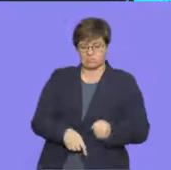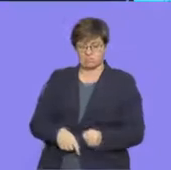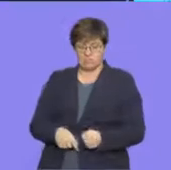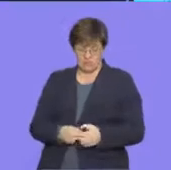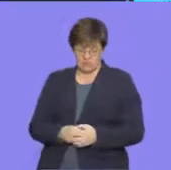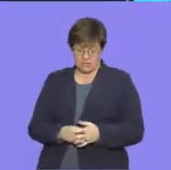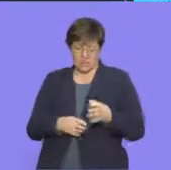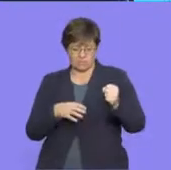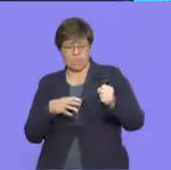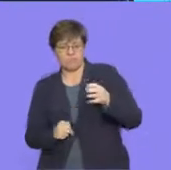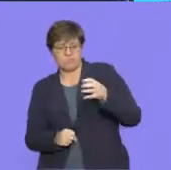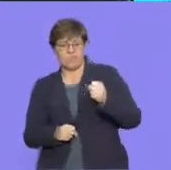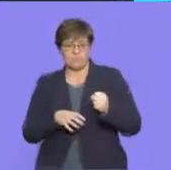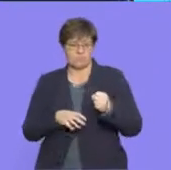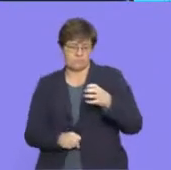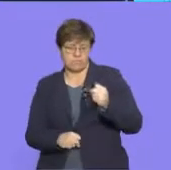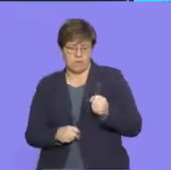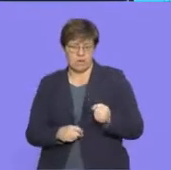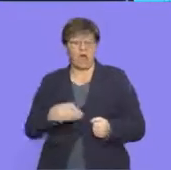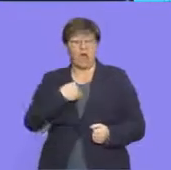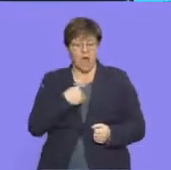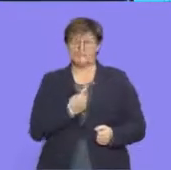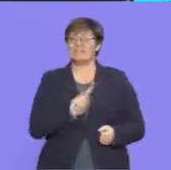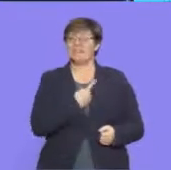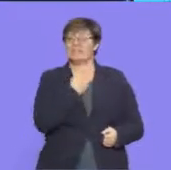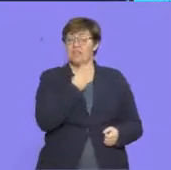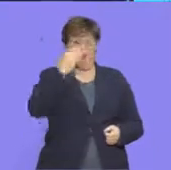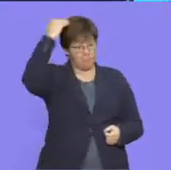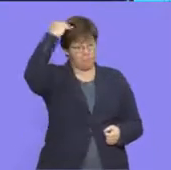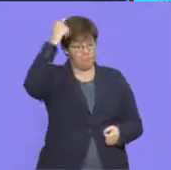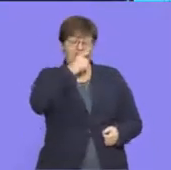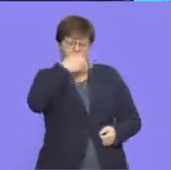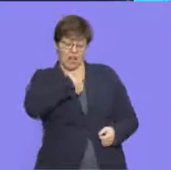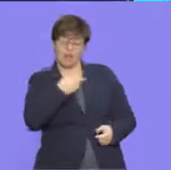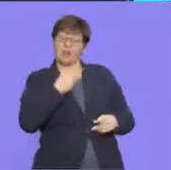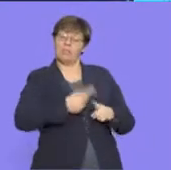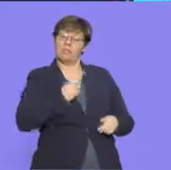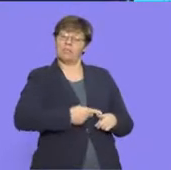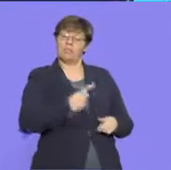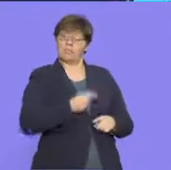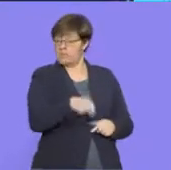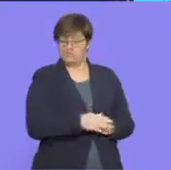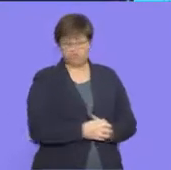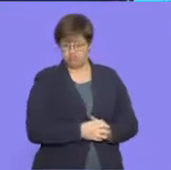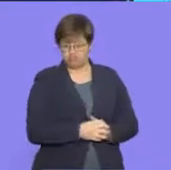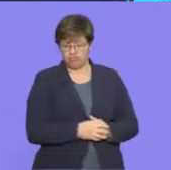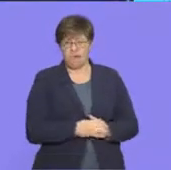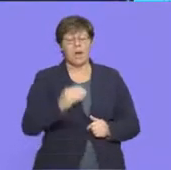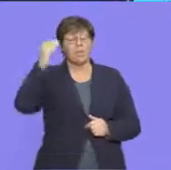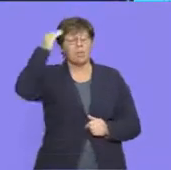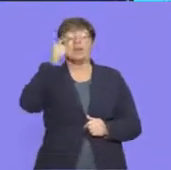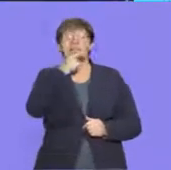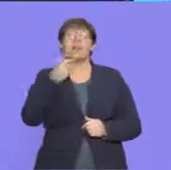what to do. The brain actually doesn't tell the heart to beat. The brain actually only tells the heart